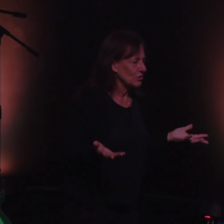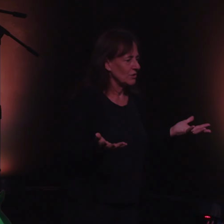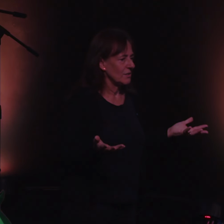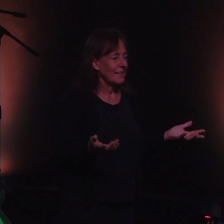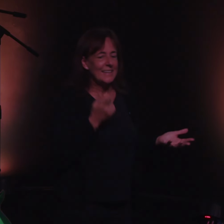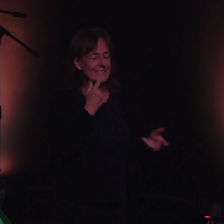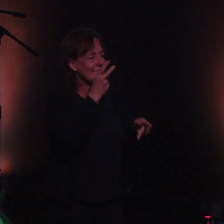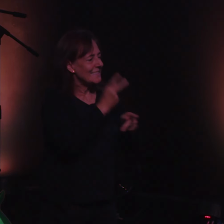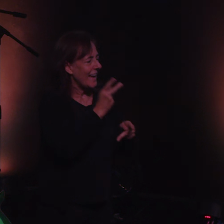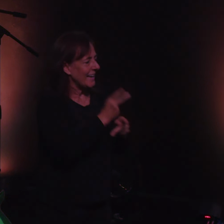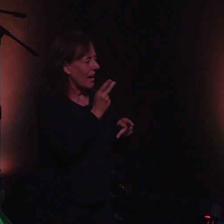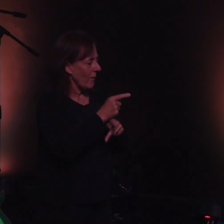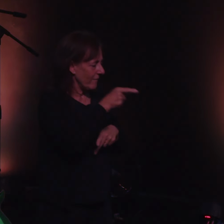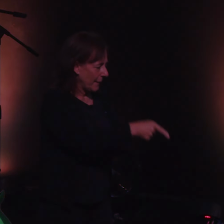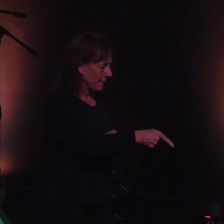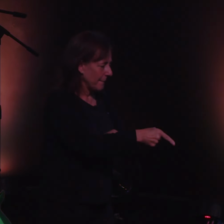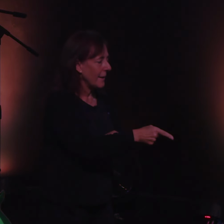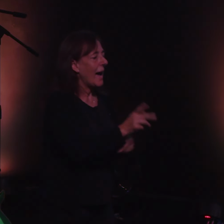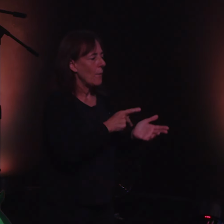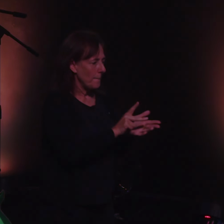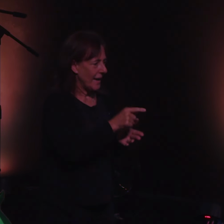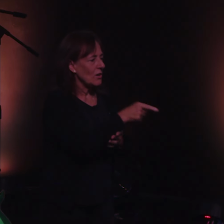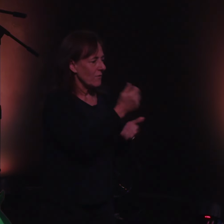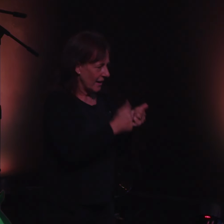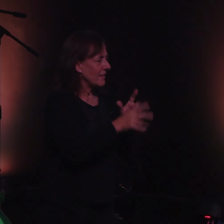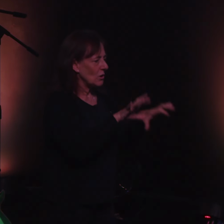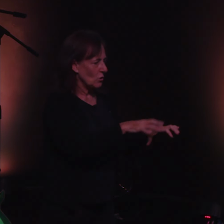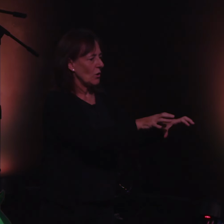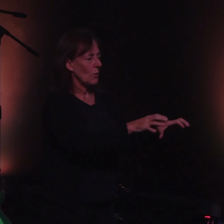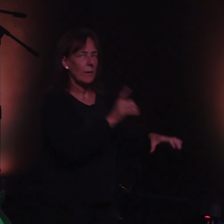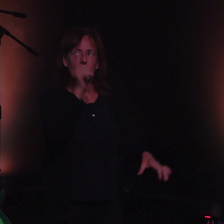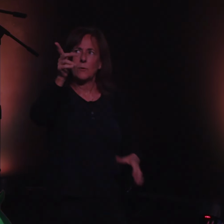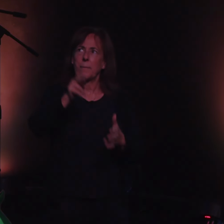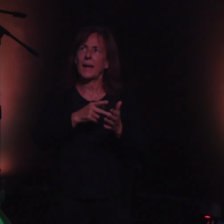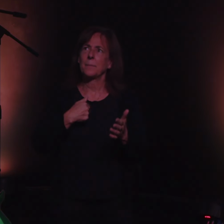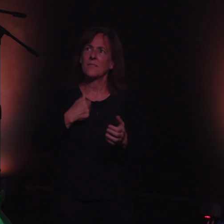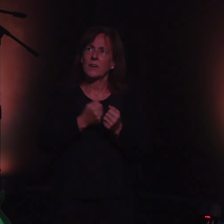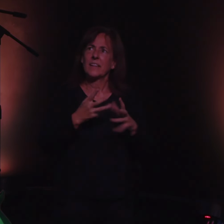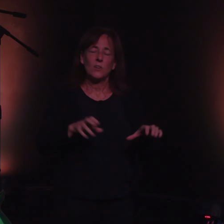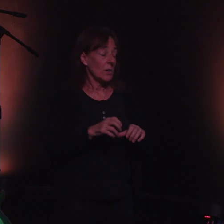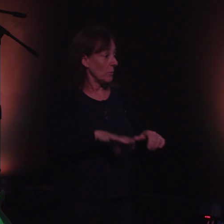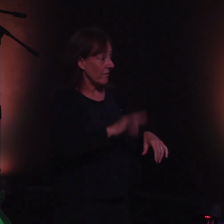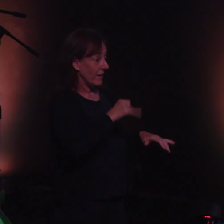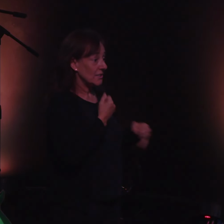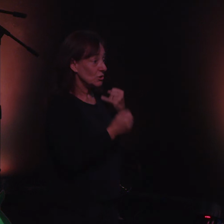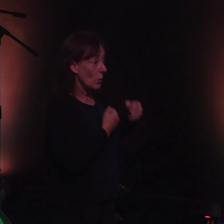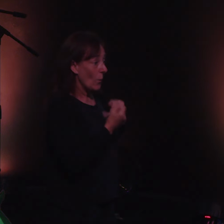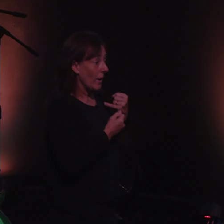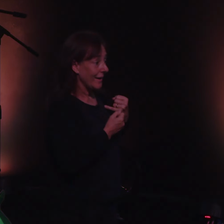He says, take care of them. I'll repay you for everything that you do. You want to find real joy in life? I'll give you